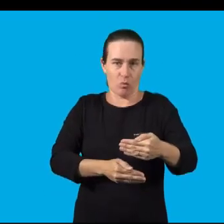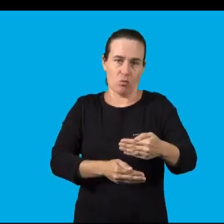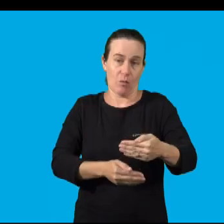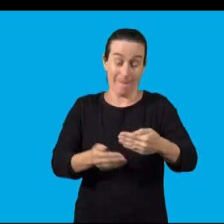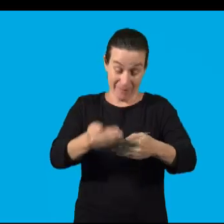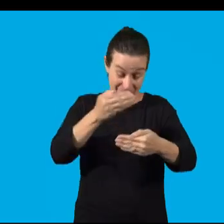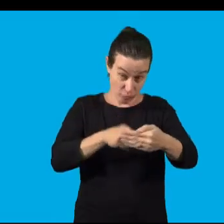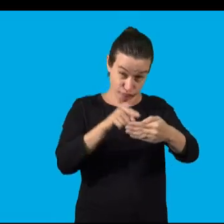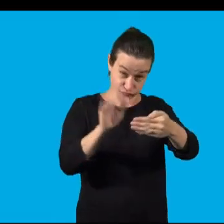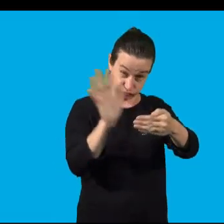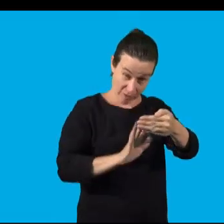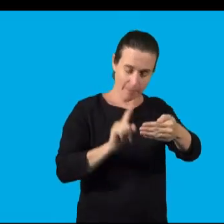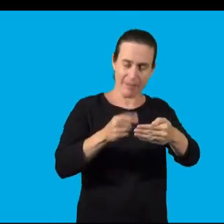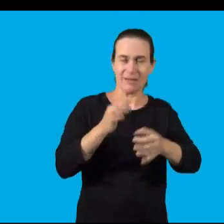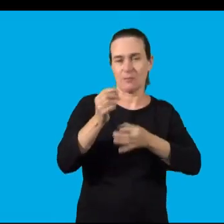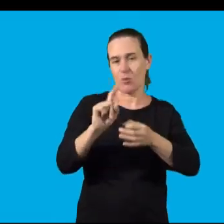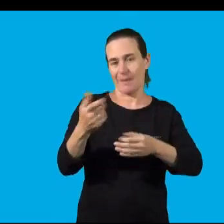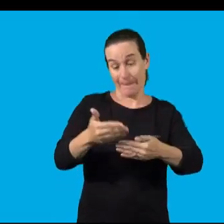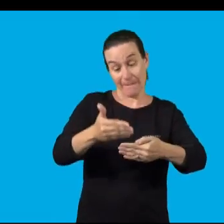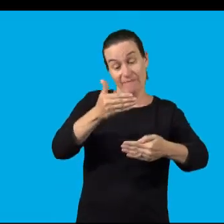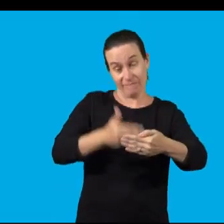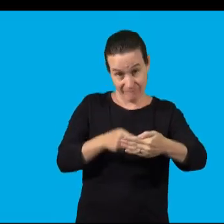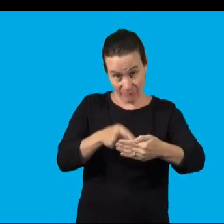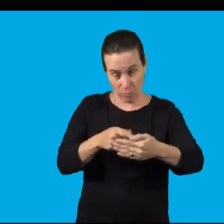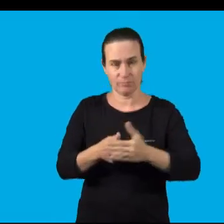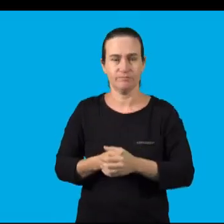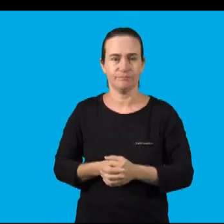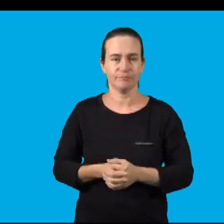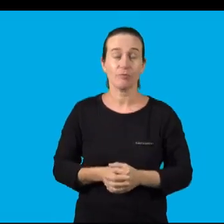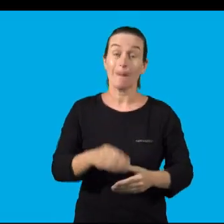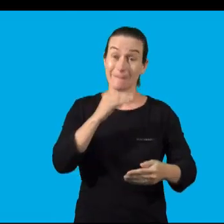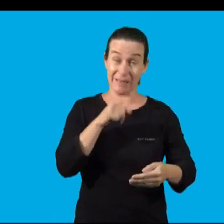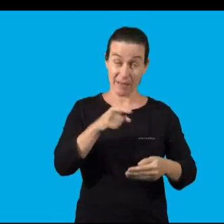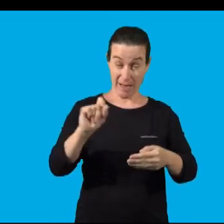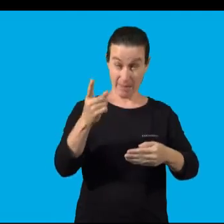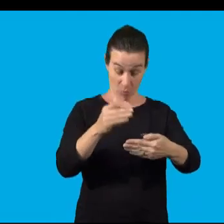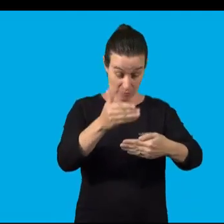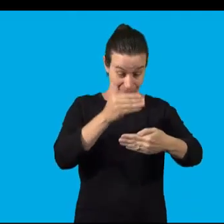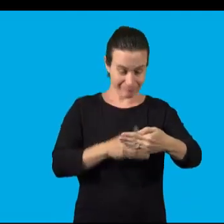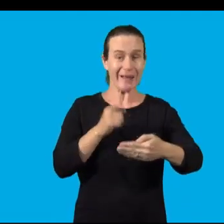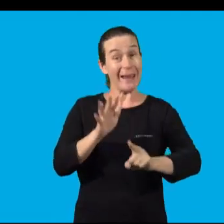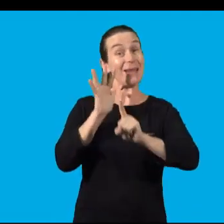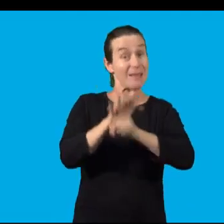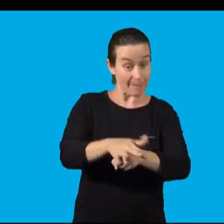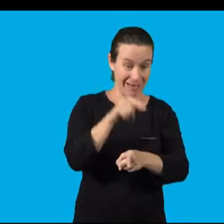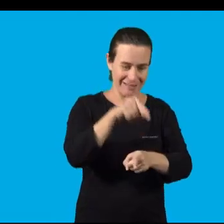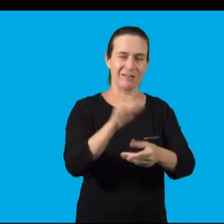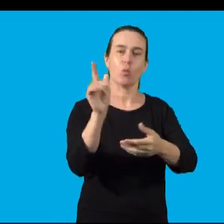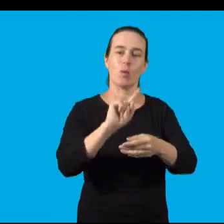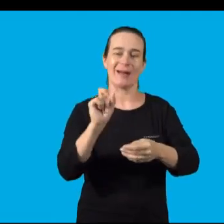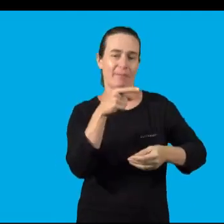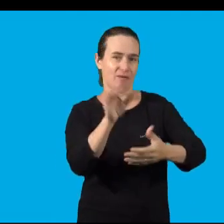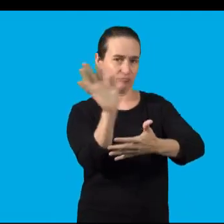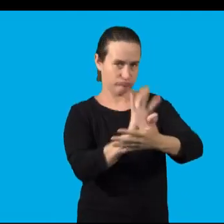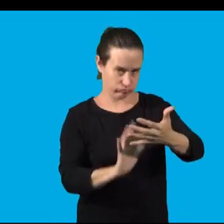immediately prior, so before the extract. These events must have direct bearing on the